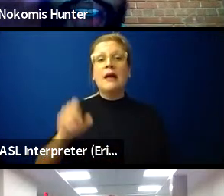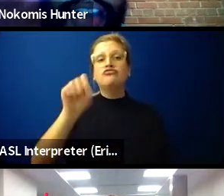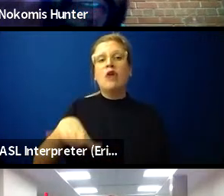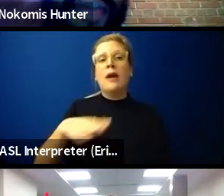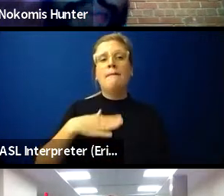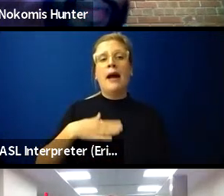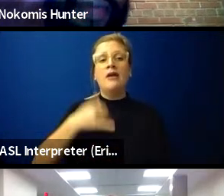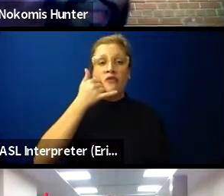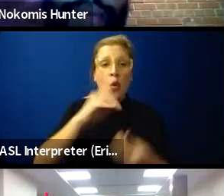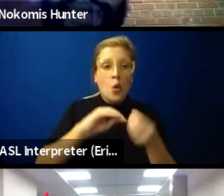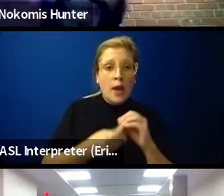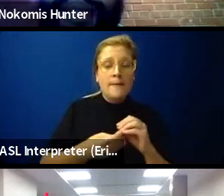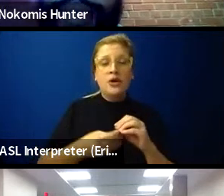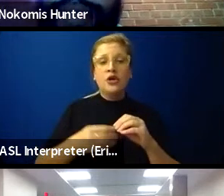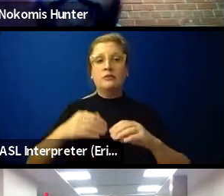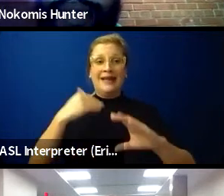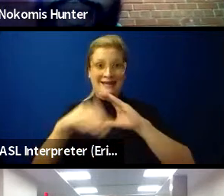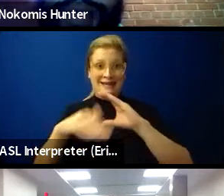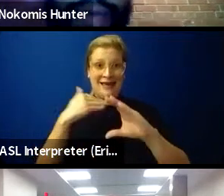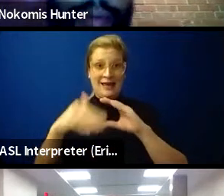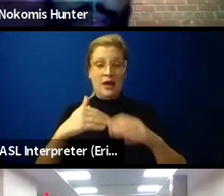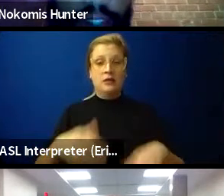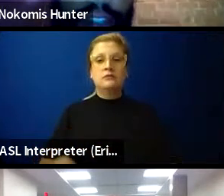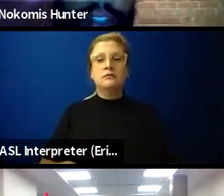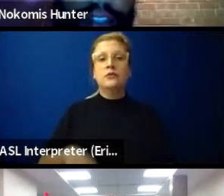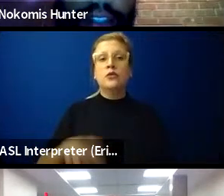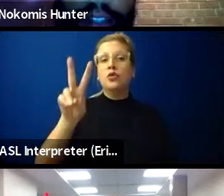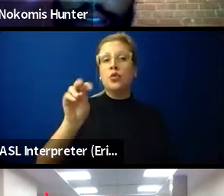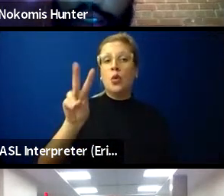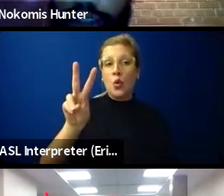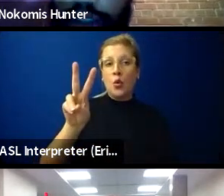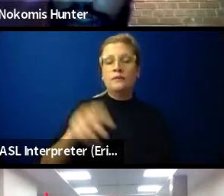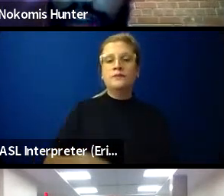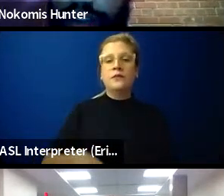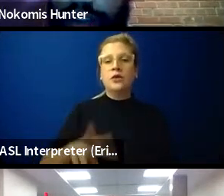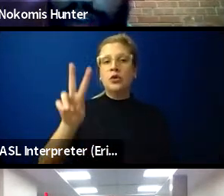email address first. Cell phone number